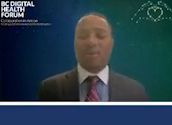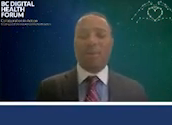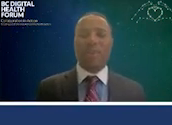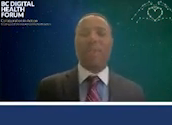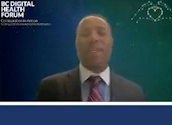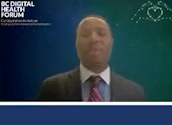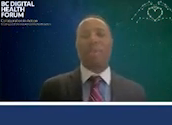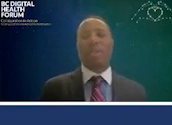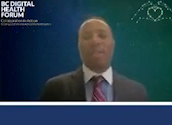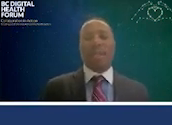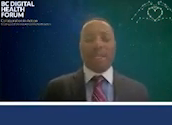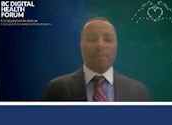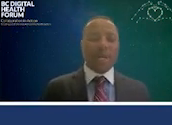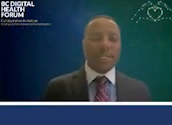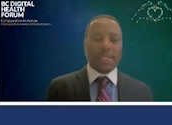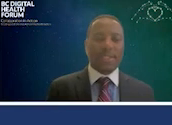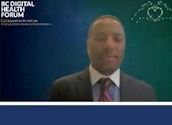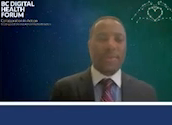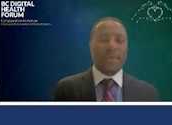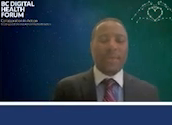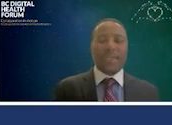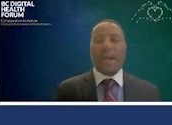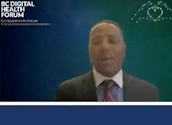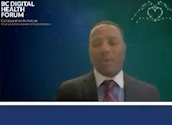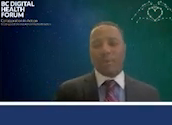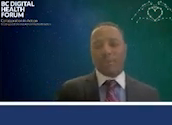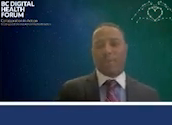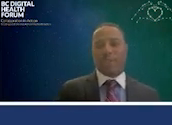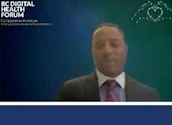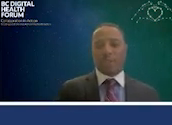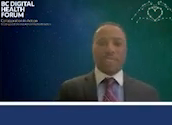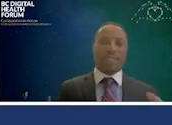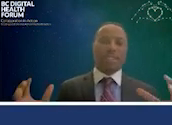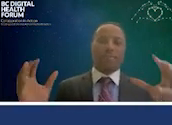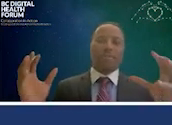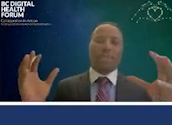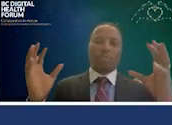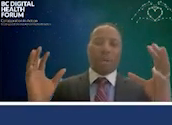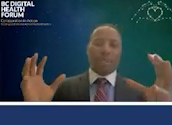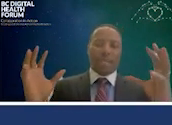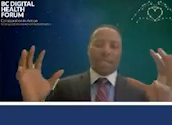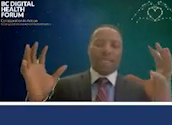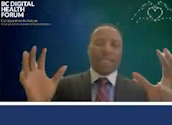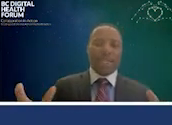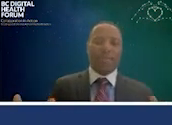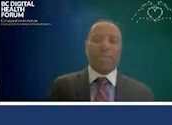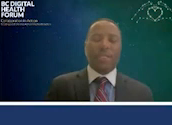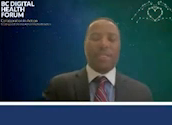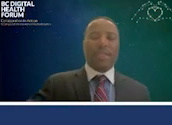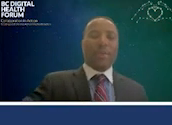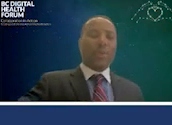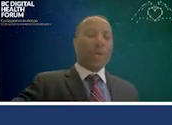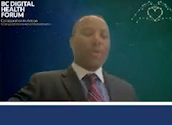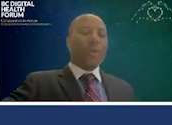number 4, to enable enterprise system. And how are we going to do this, particularly from the primary care